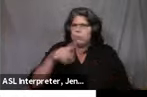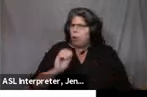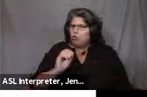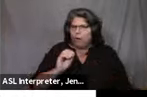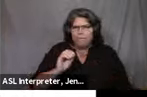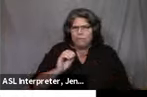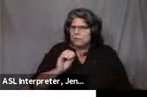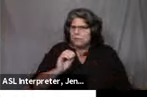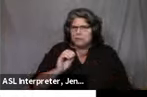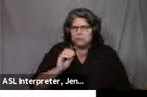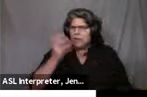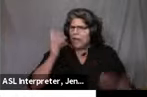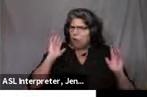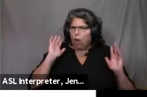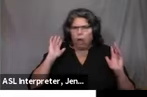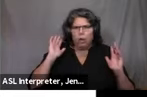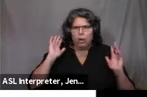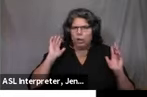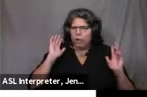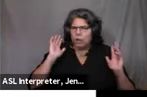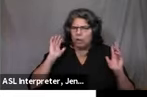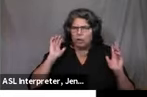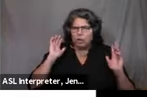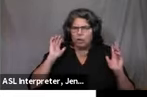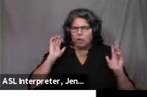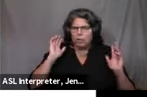see. Okay.